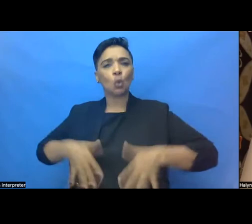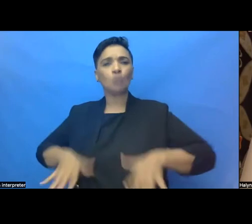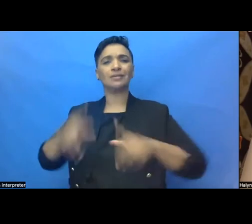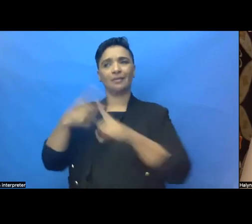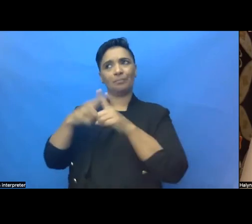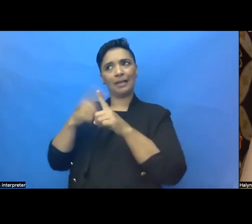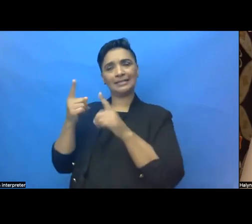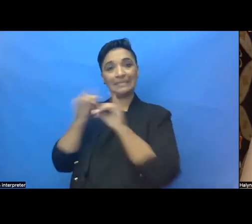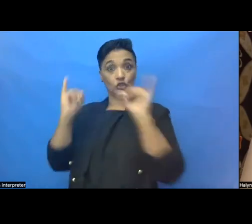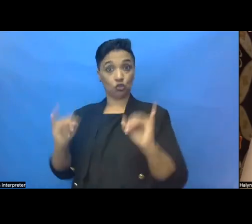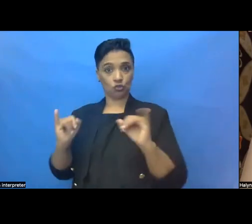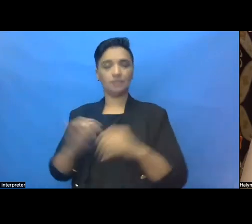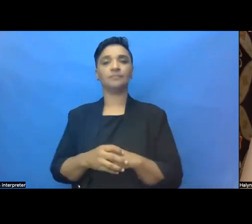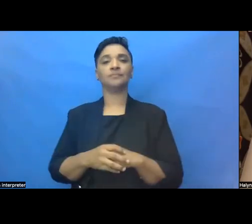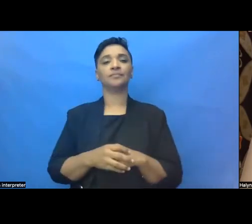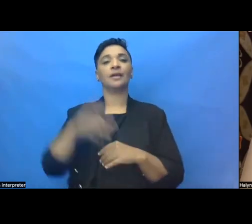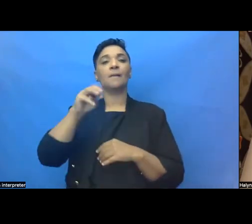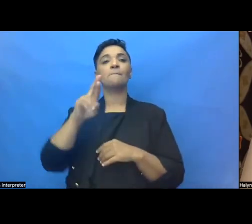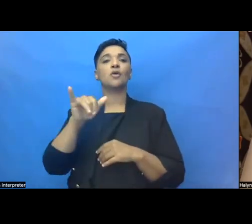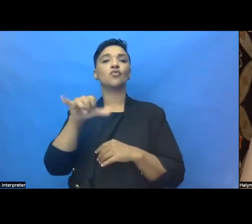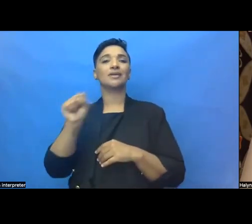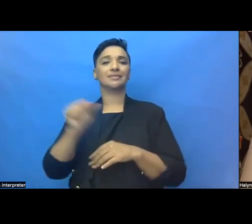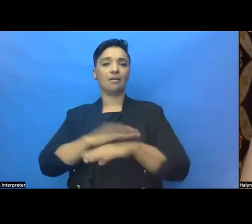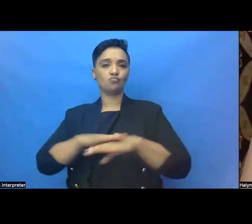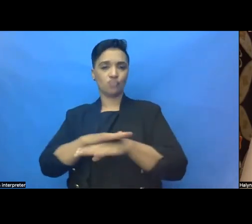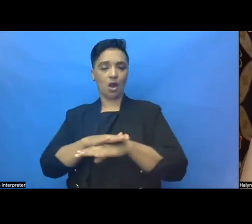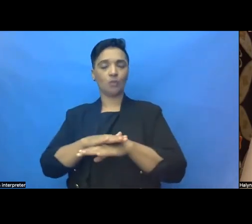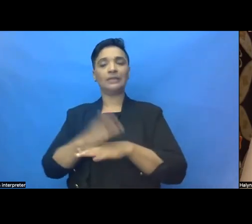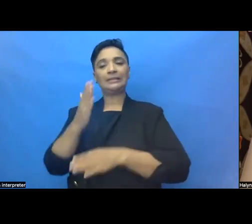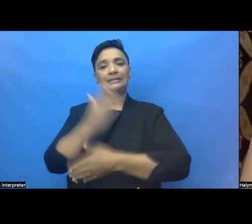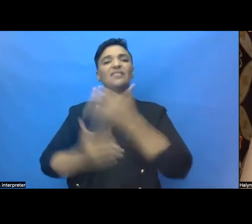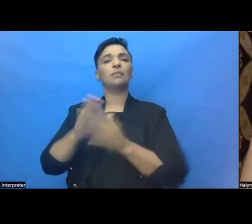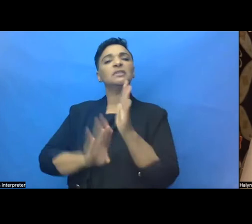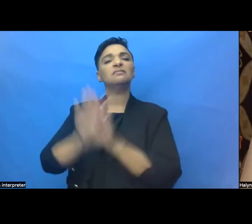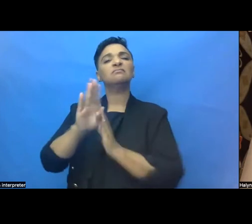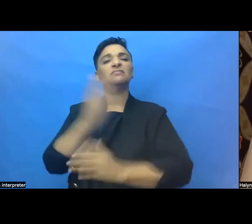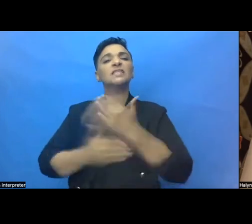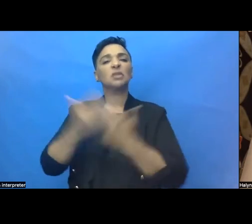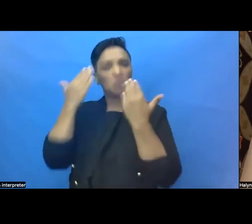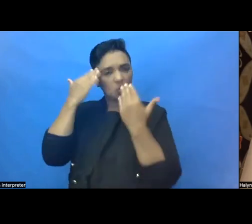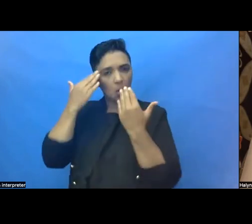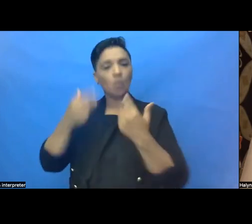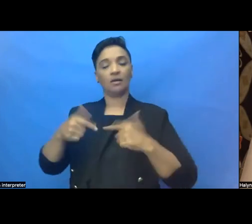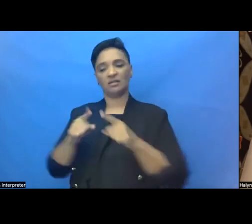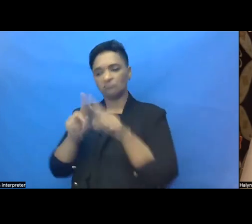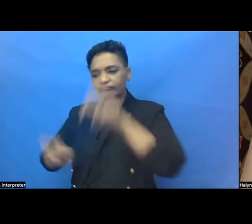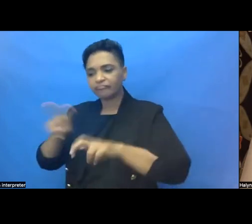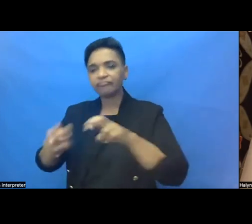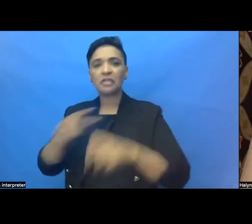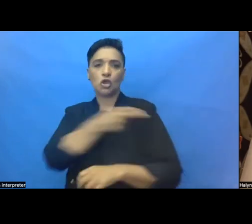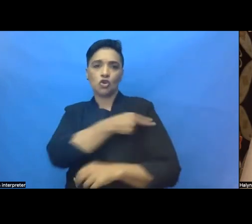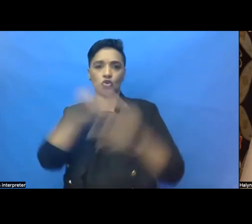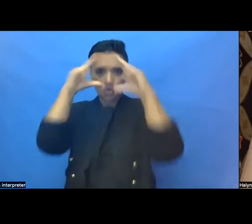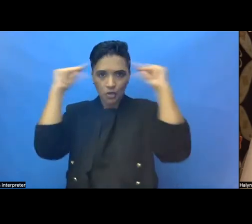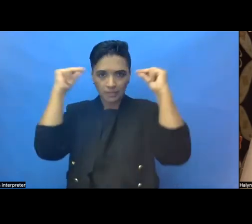Brown, the registered nurse specializing in developmental disabilities, myself, I'm a social work and social policy professional,